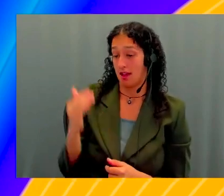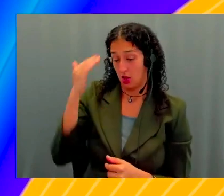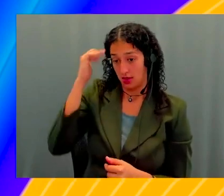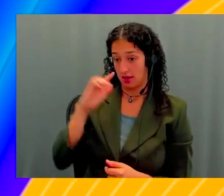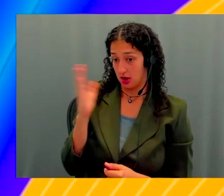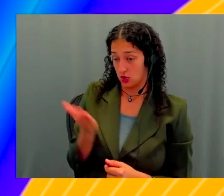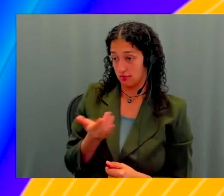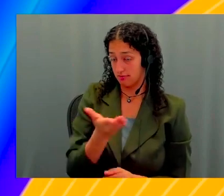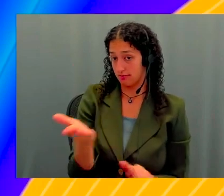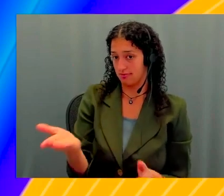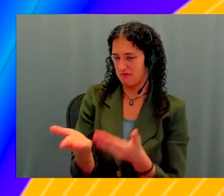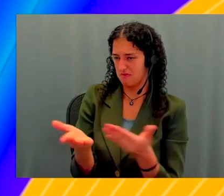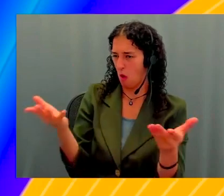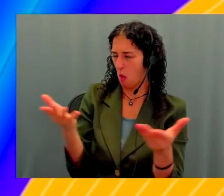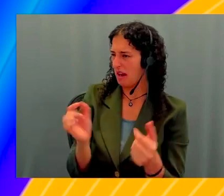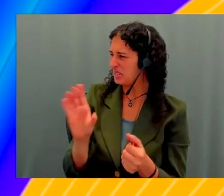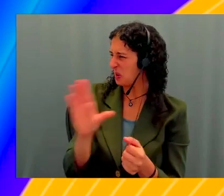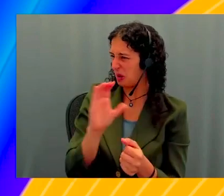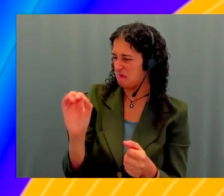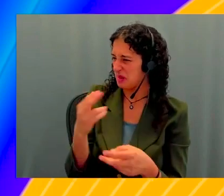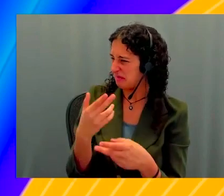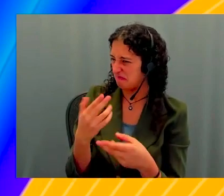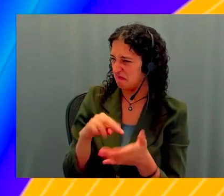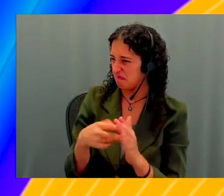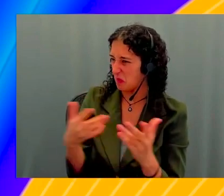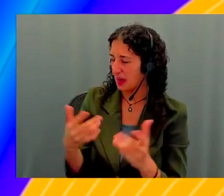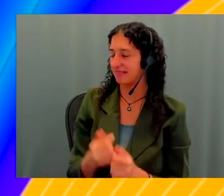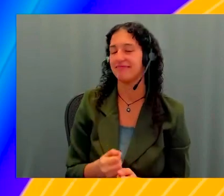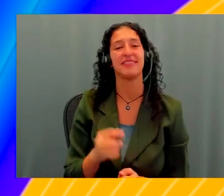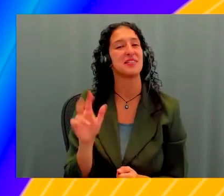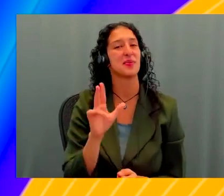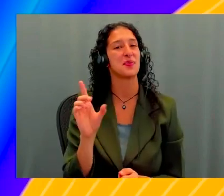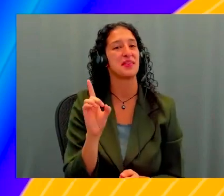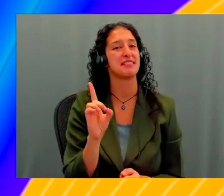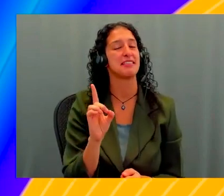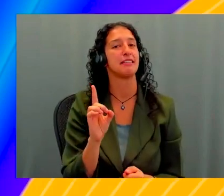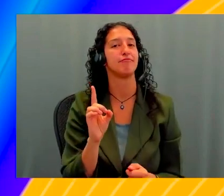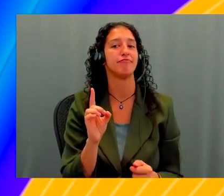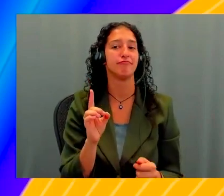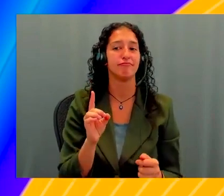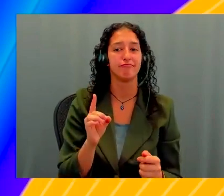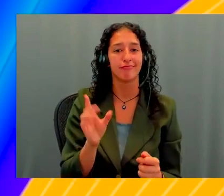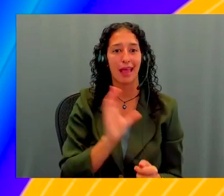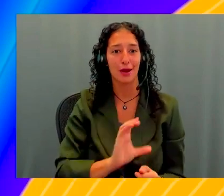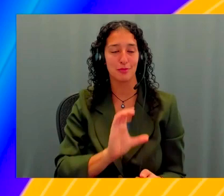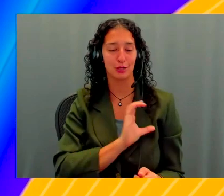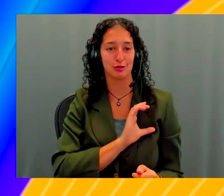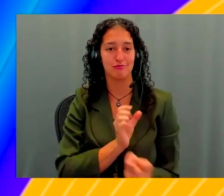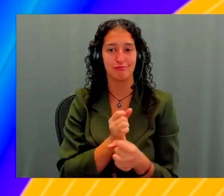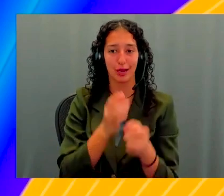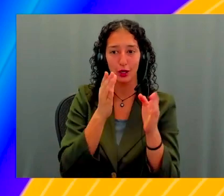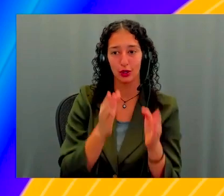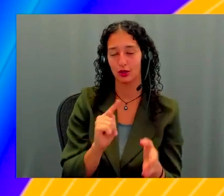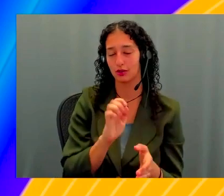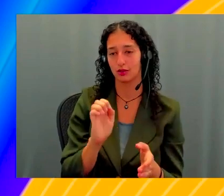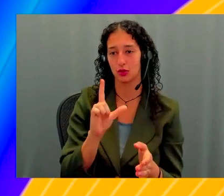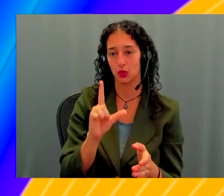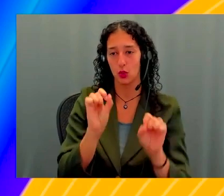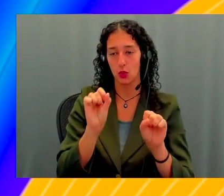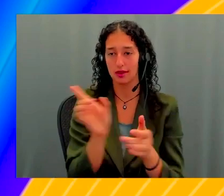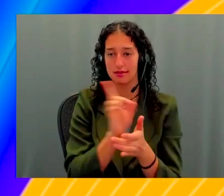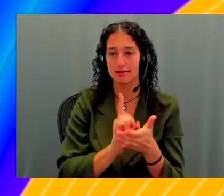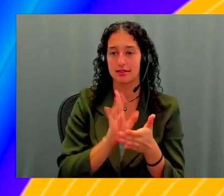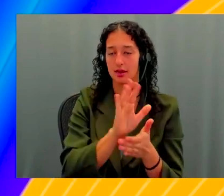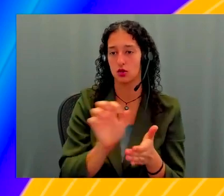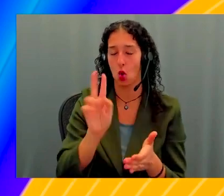is Krikey? So Krikey is a 3D animation maker tool. So you can design your own character, you can AI animate your character, and then edit